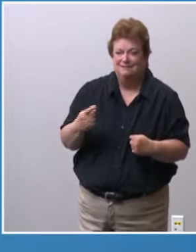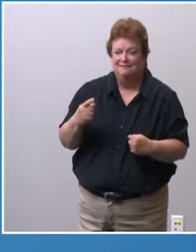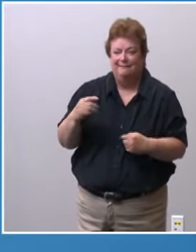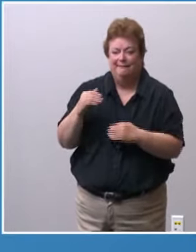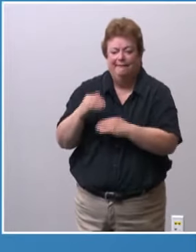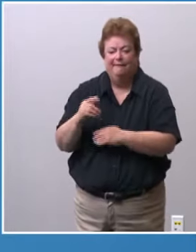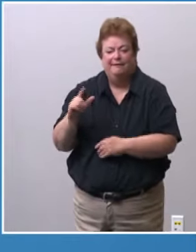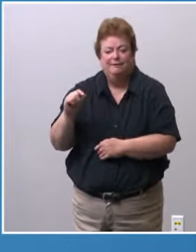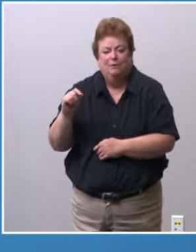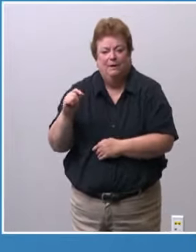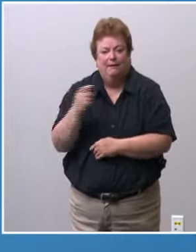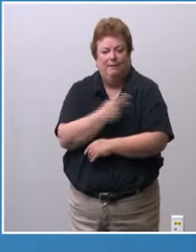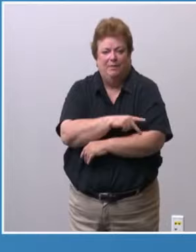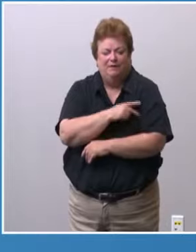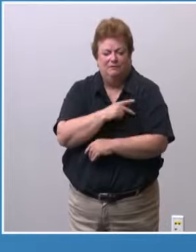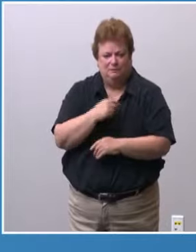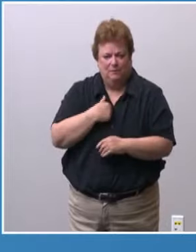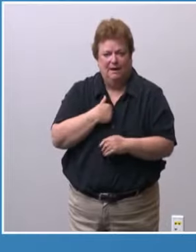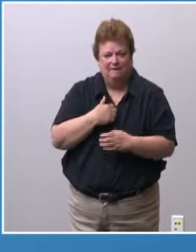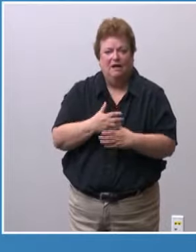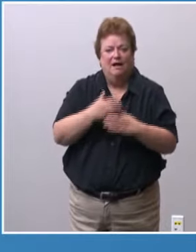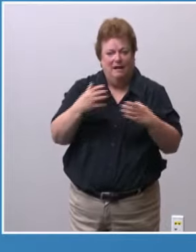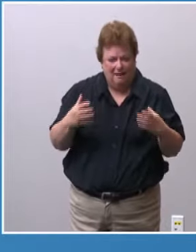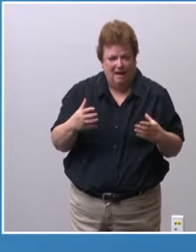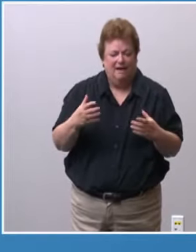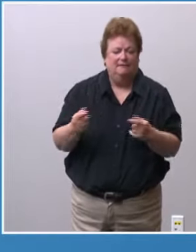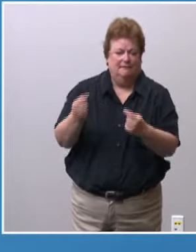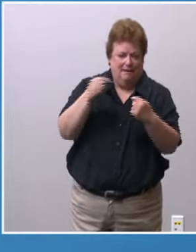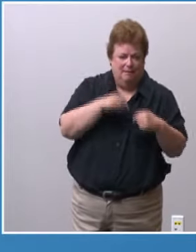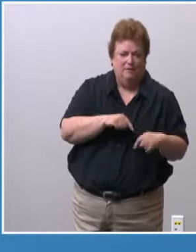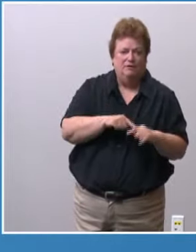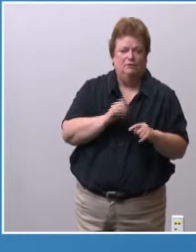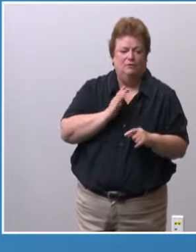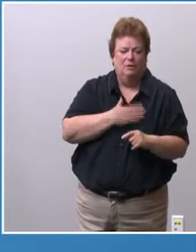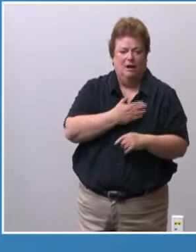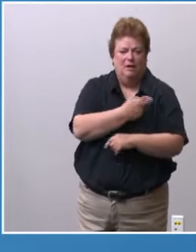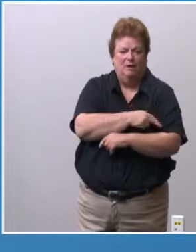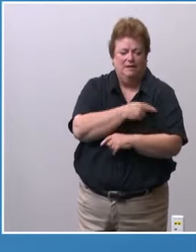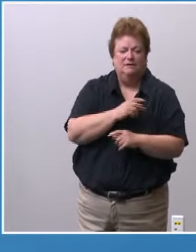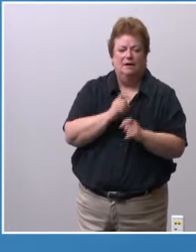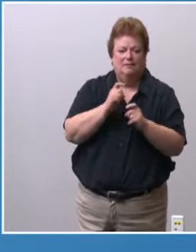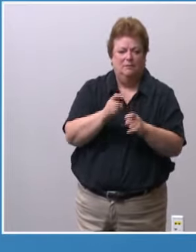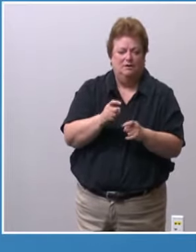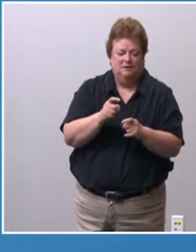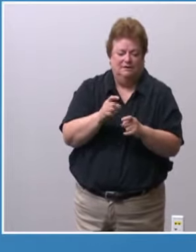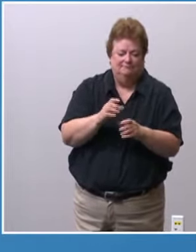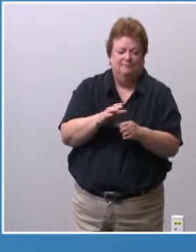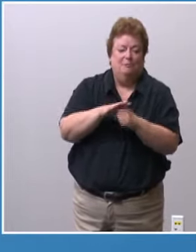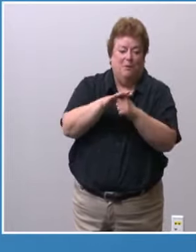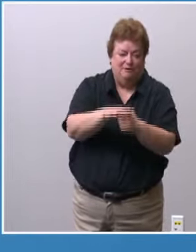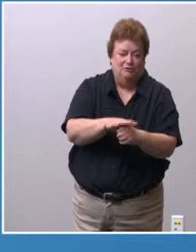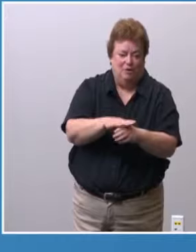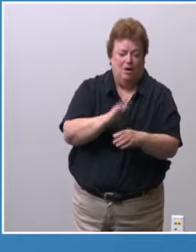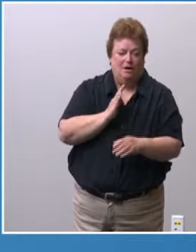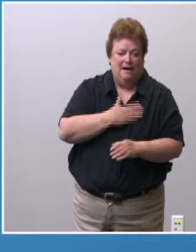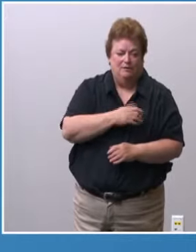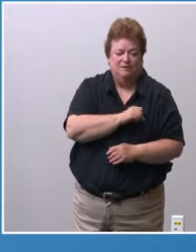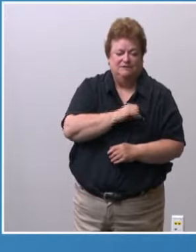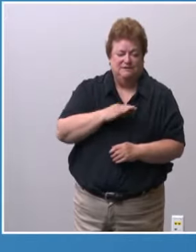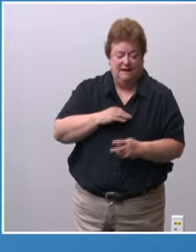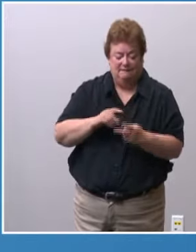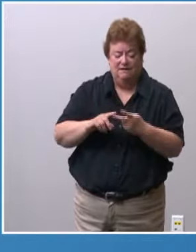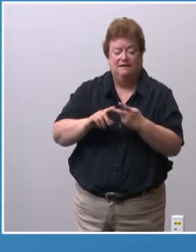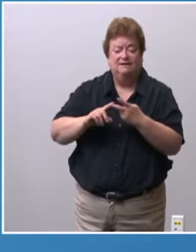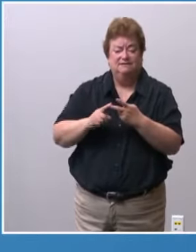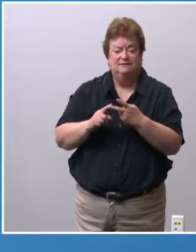to cause us to exceed our physical capacity and put that incredible pressure on our staff. The second thing, though, I wanted